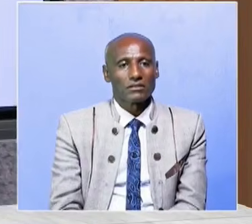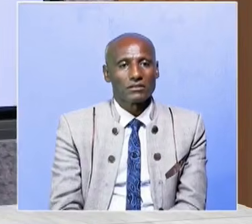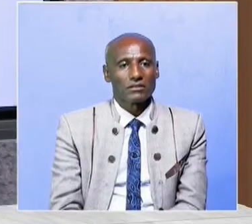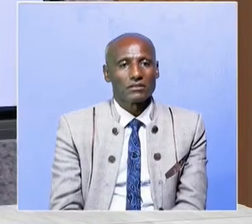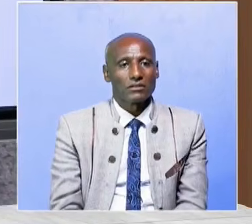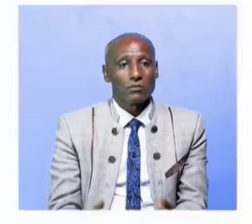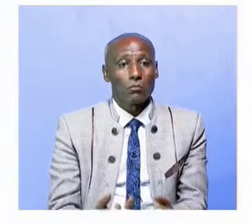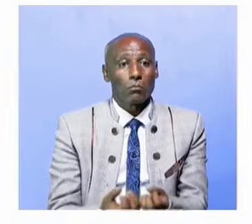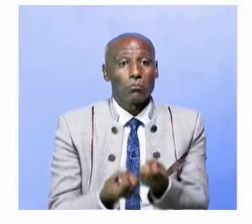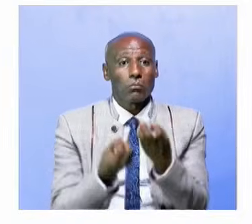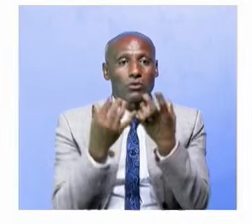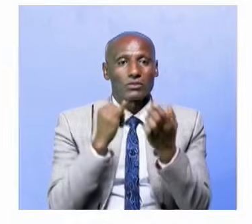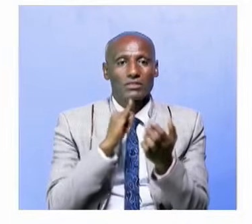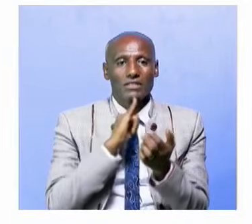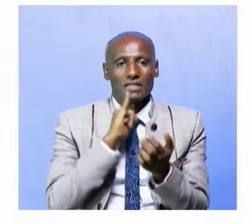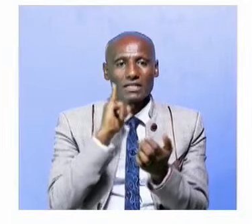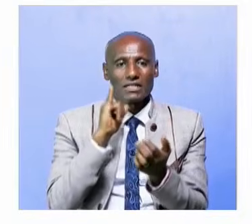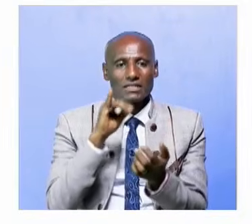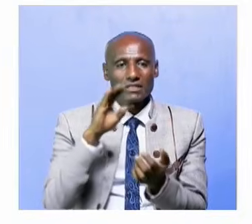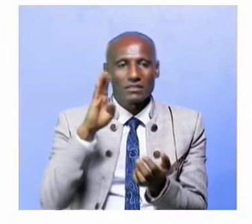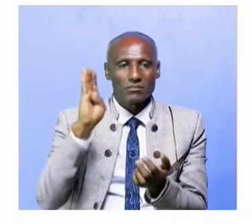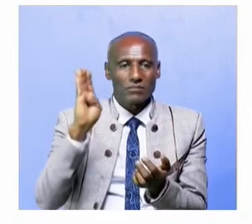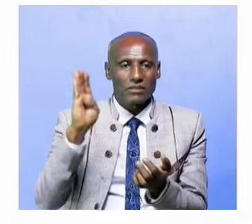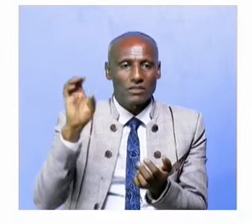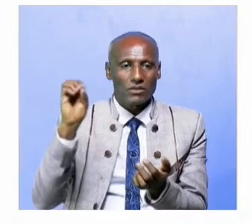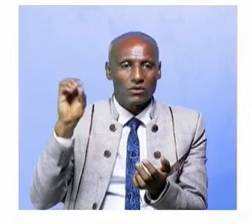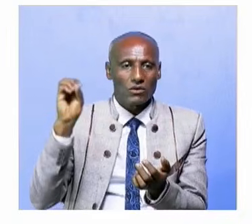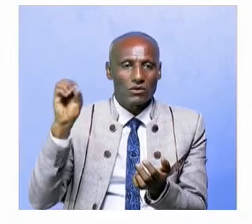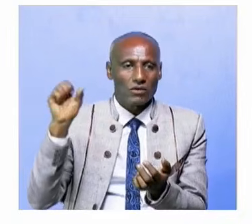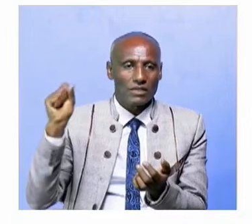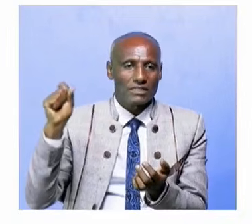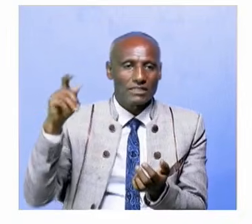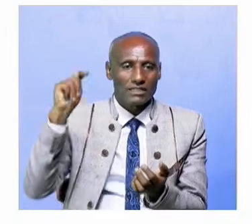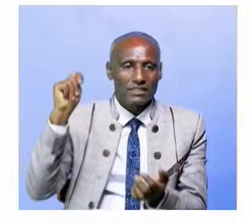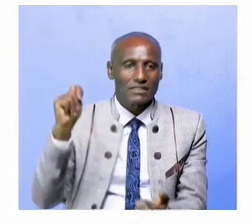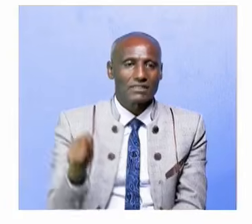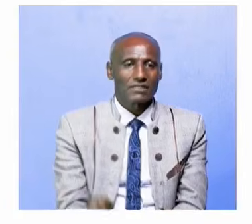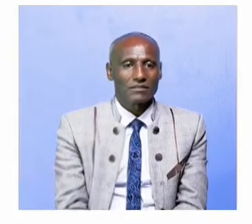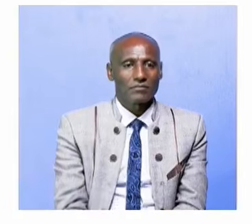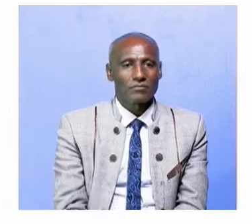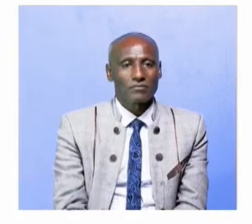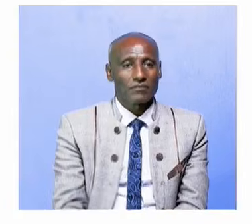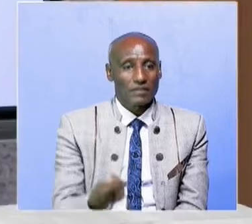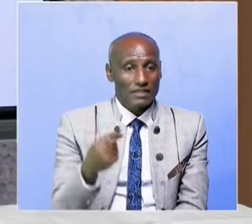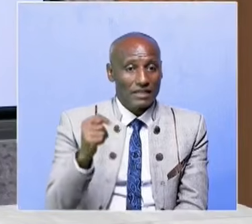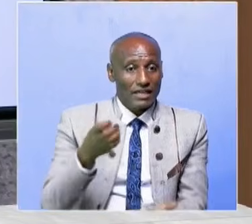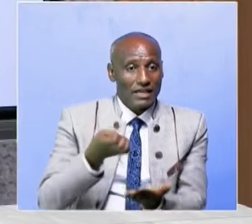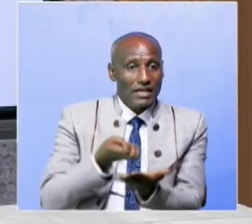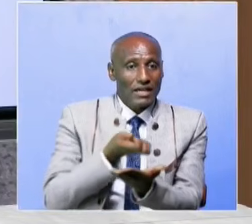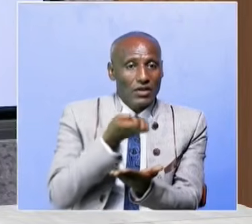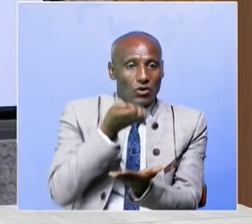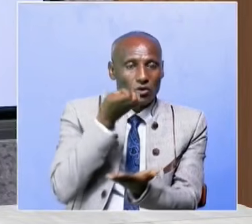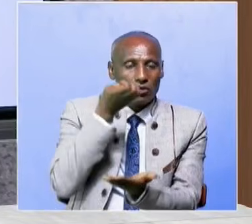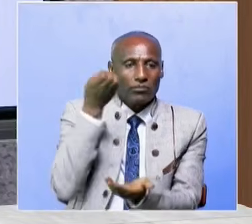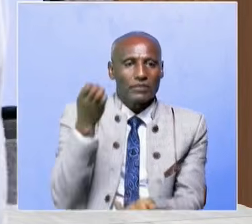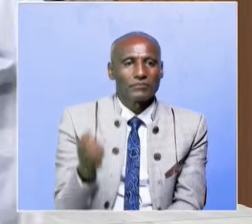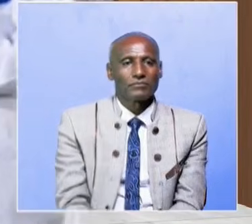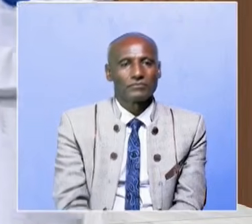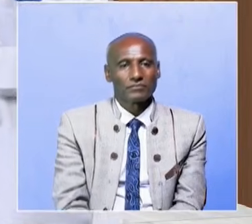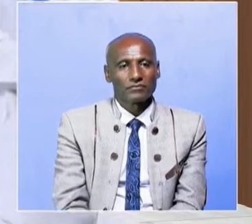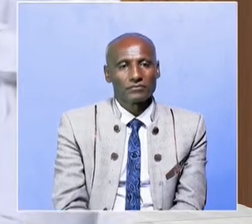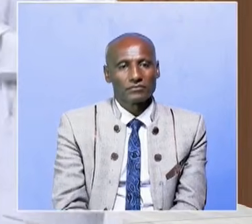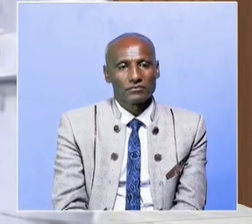boost is the answer for this. Boost the economy. The government of the